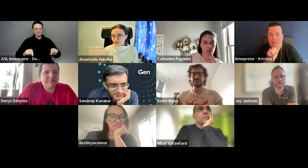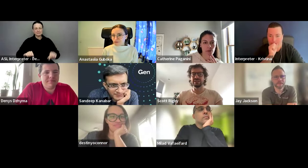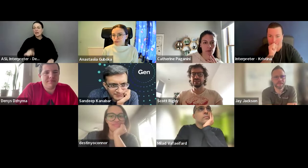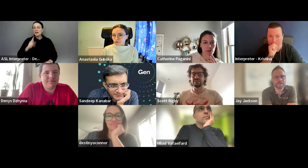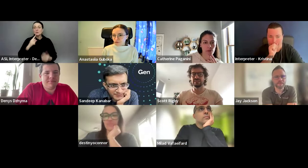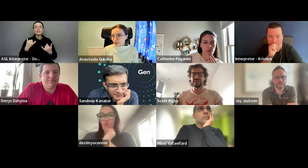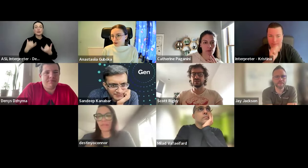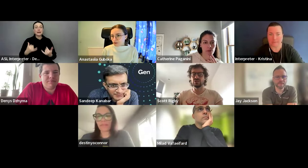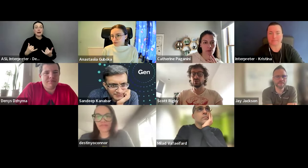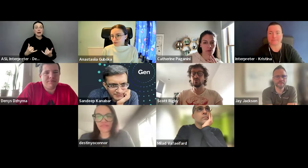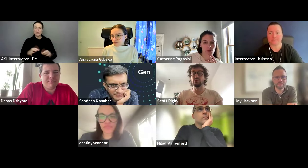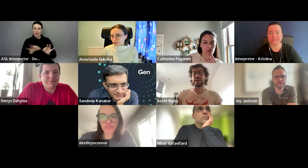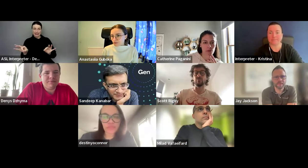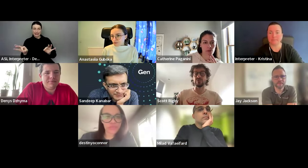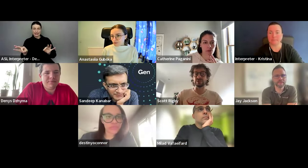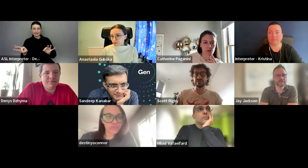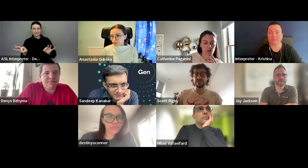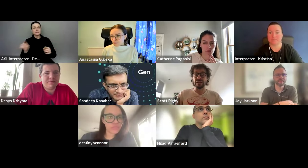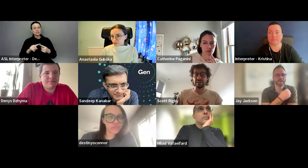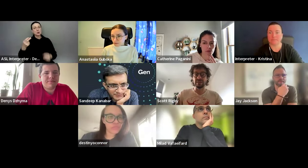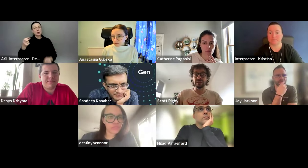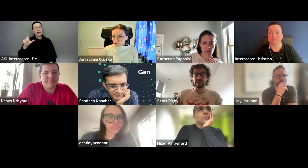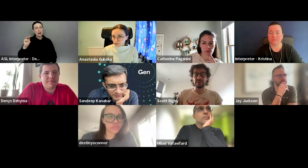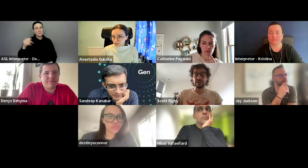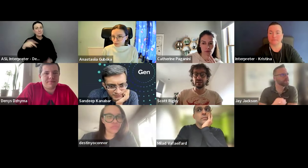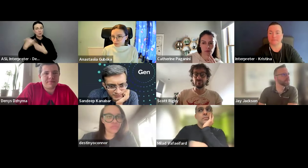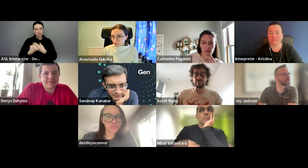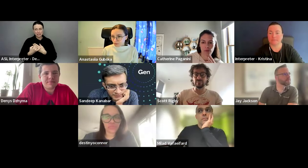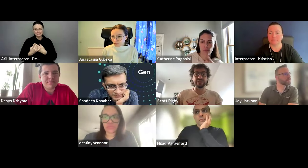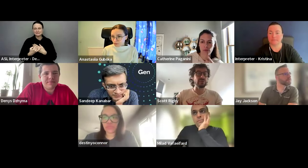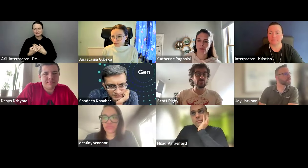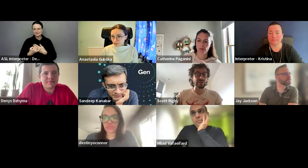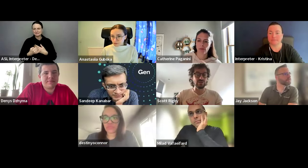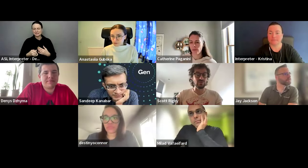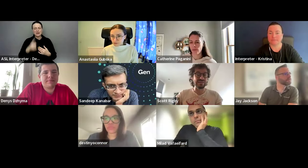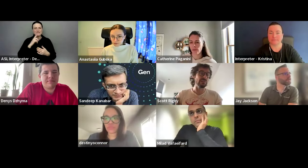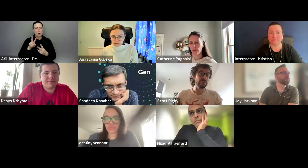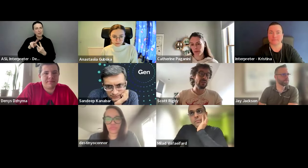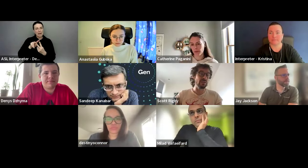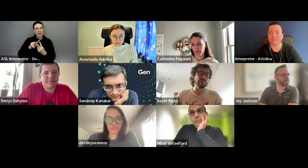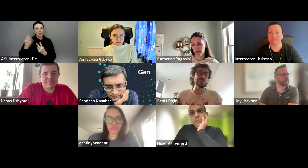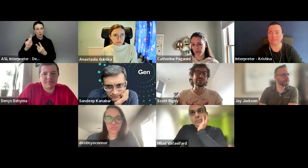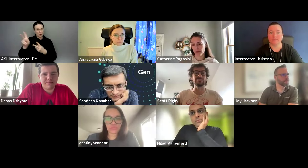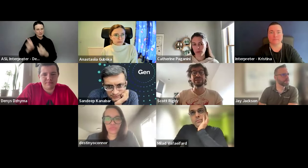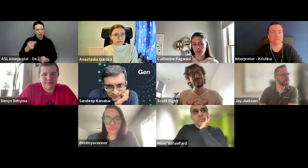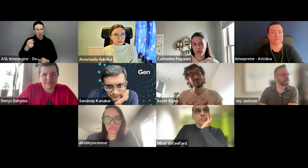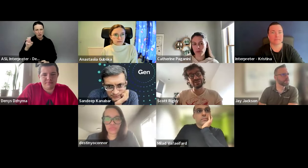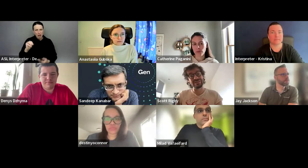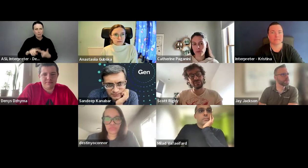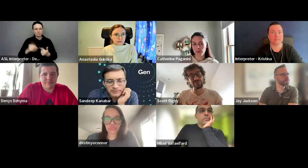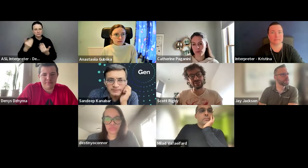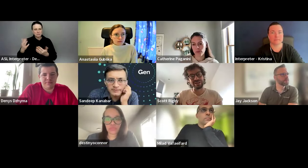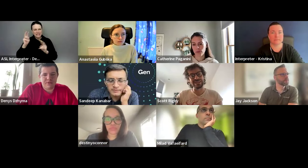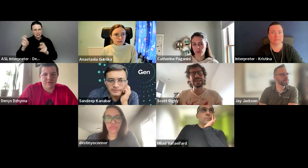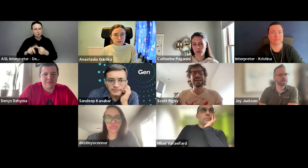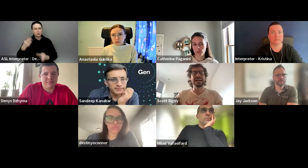here is the link to the Helm project, to the main binary where you download Helm and where you submit issues to the